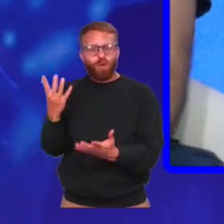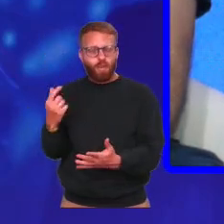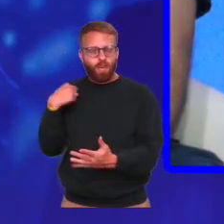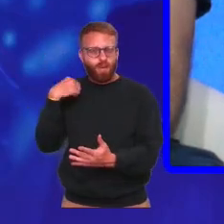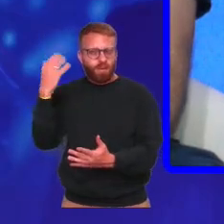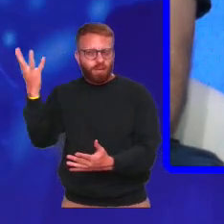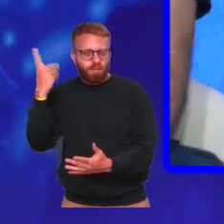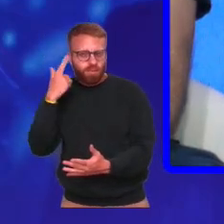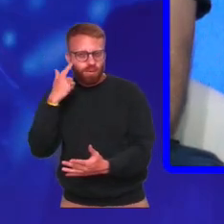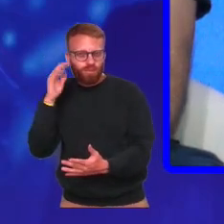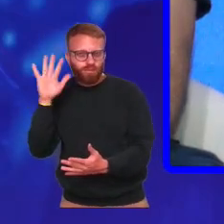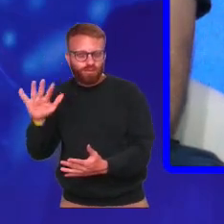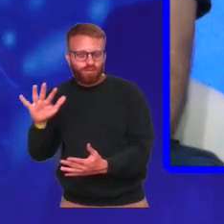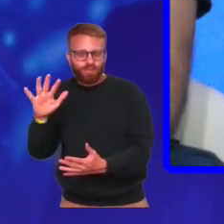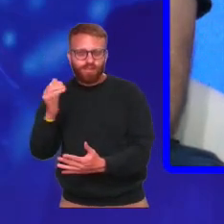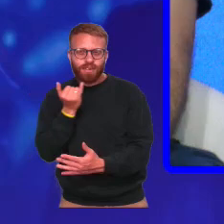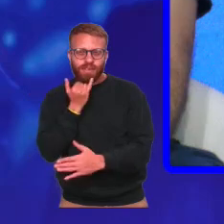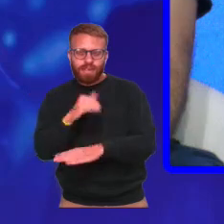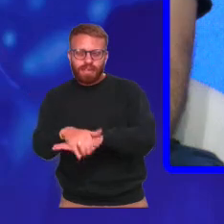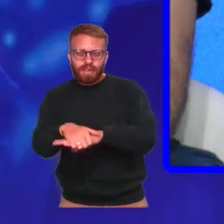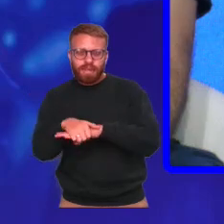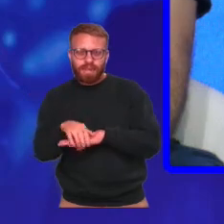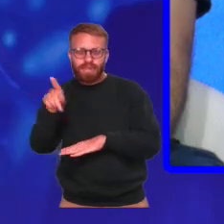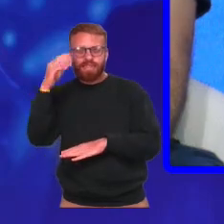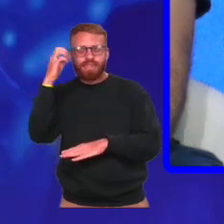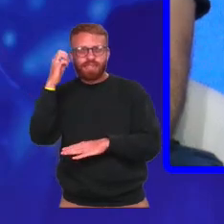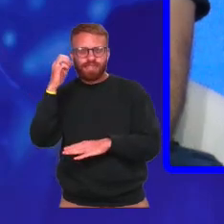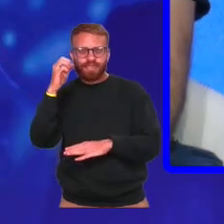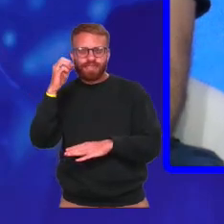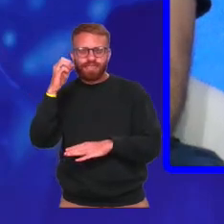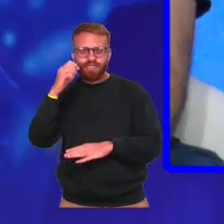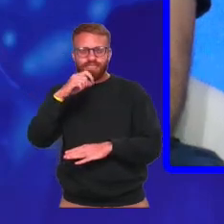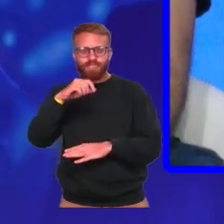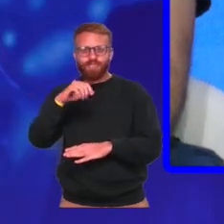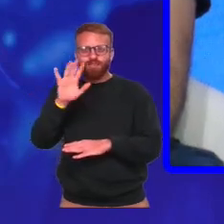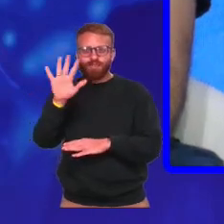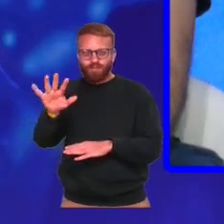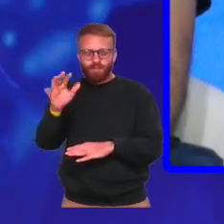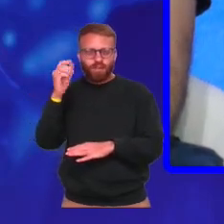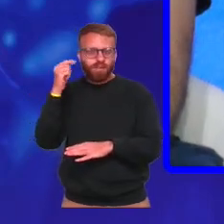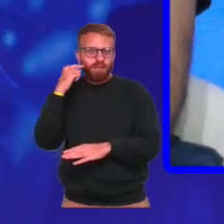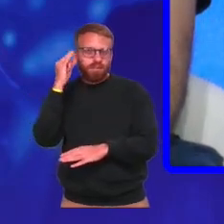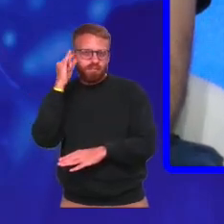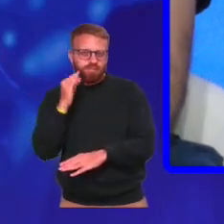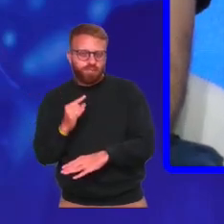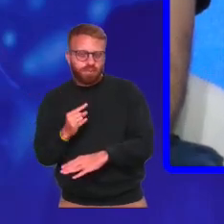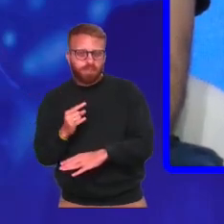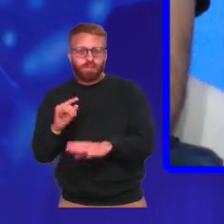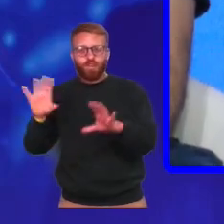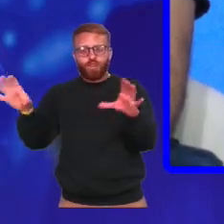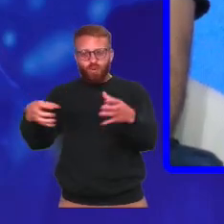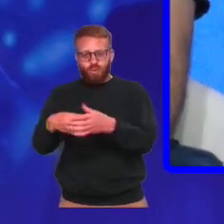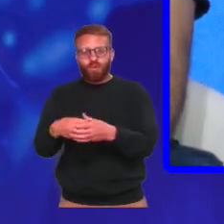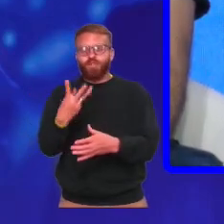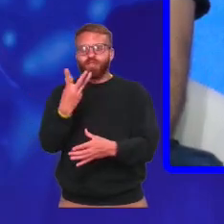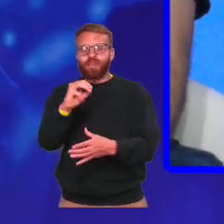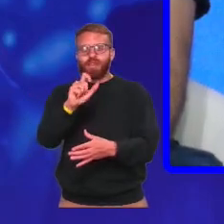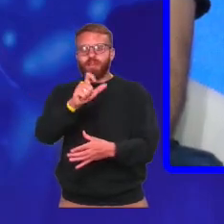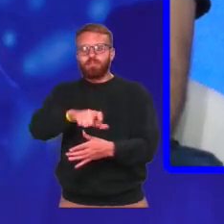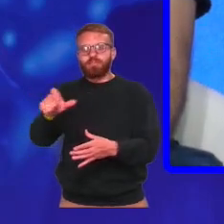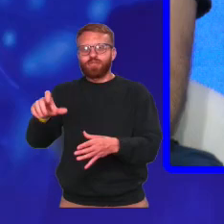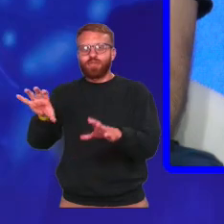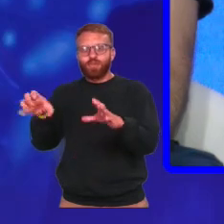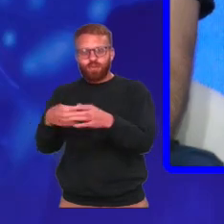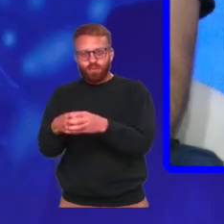And I'm the only woman in my team. I'm part of the audio team. We're around 30 people in the UK